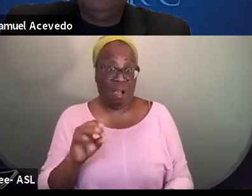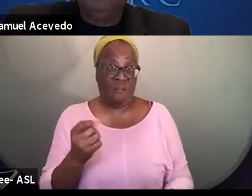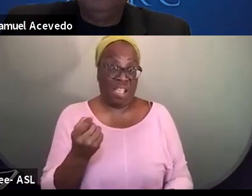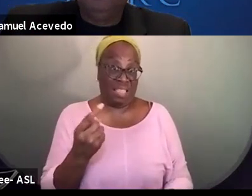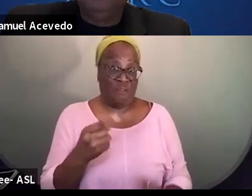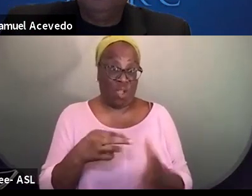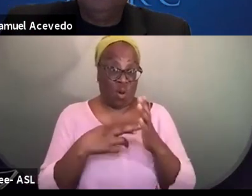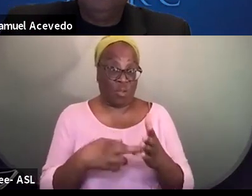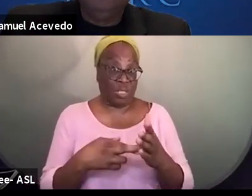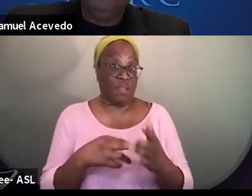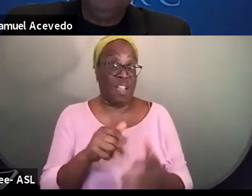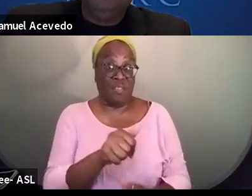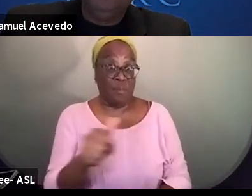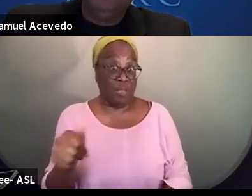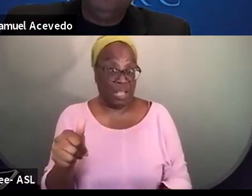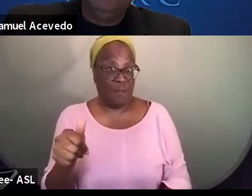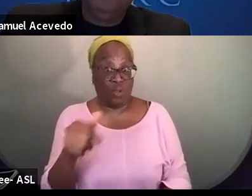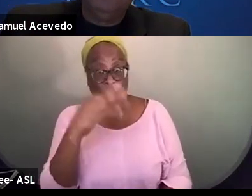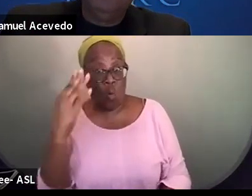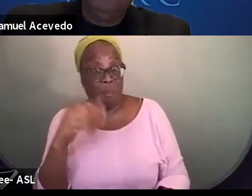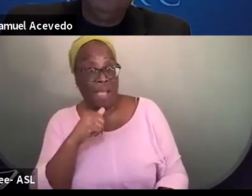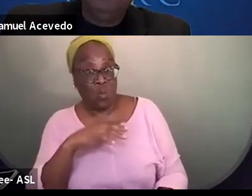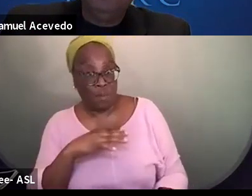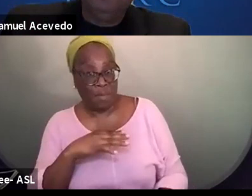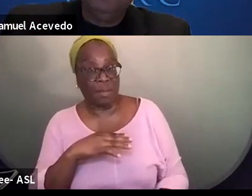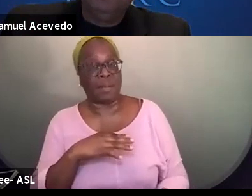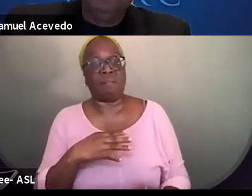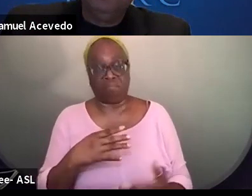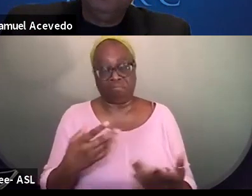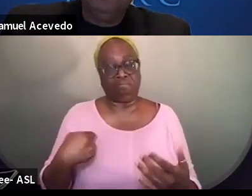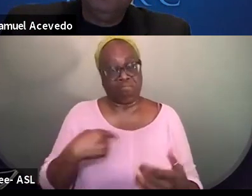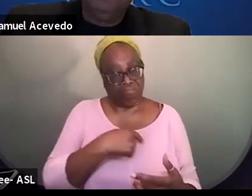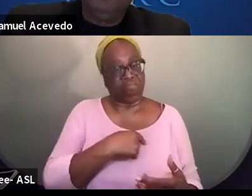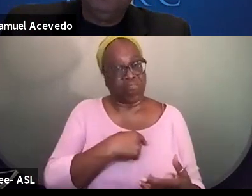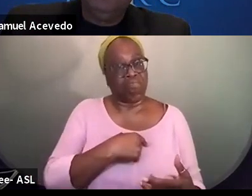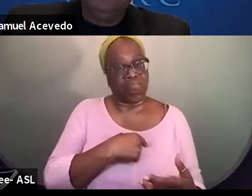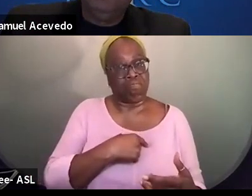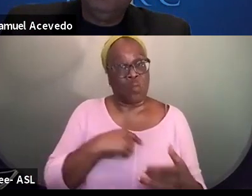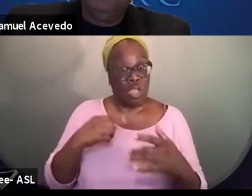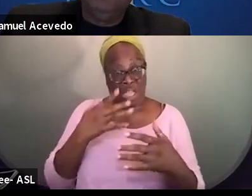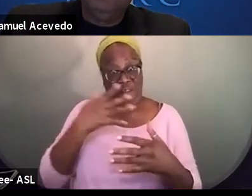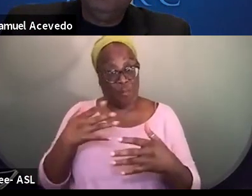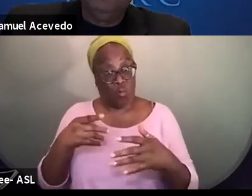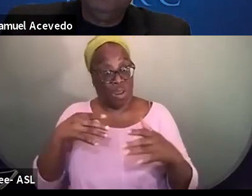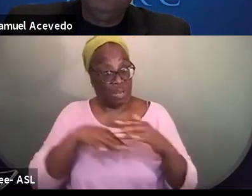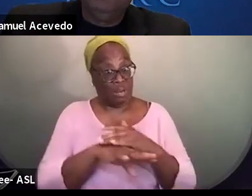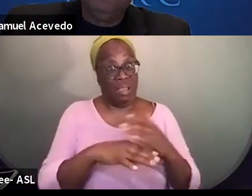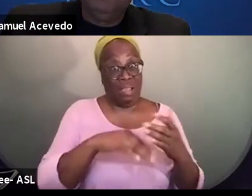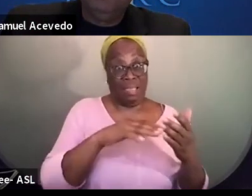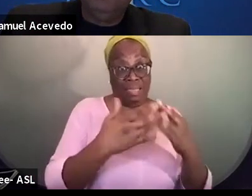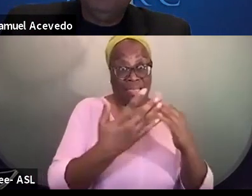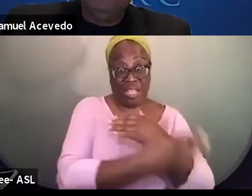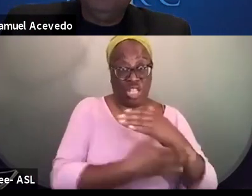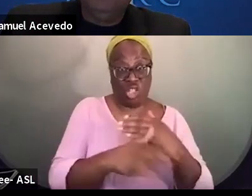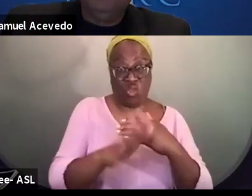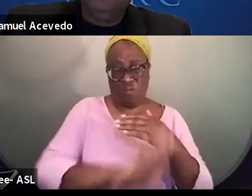are African-American women. We've emerged, we have immigrated to this country from all over